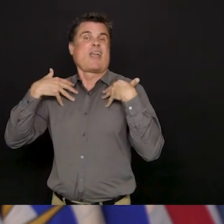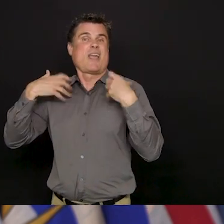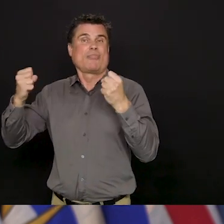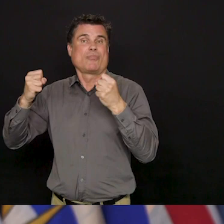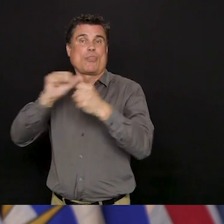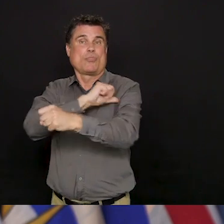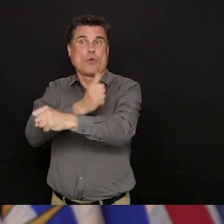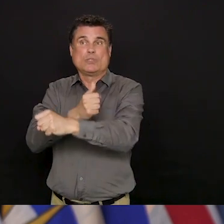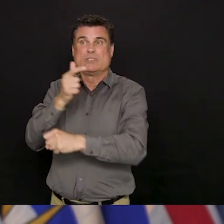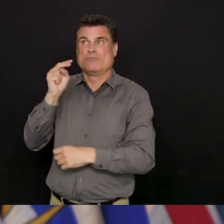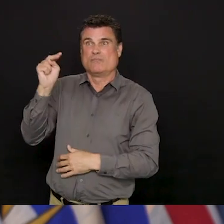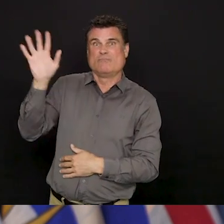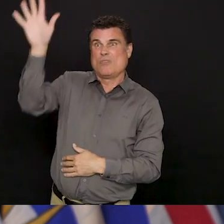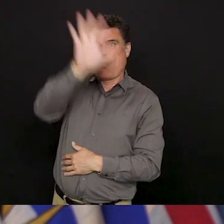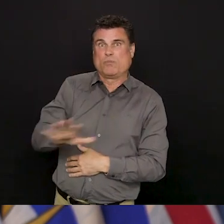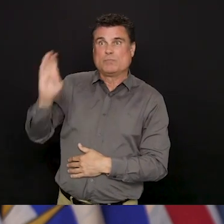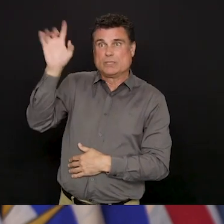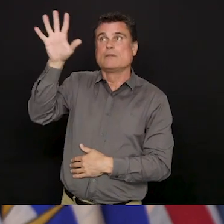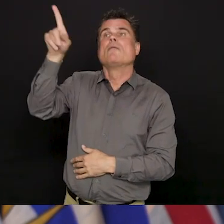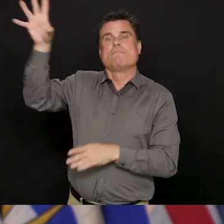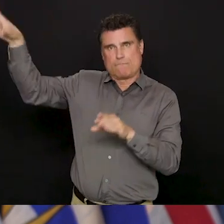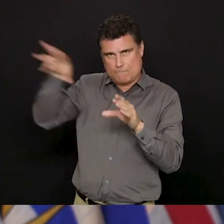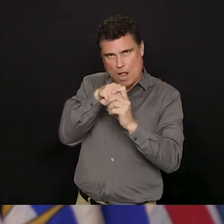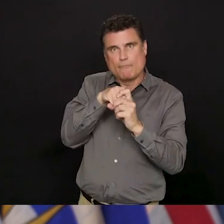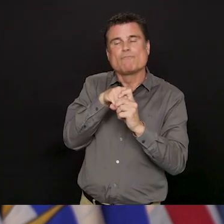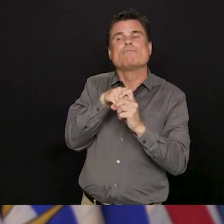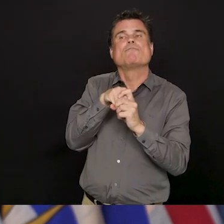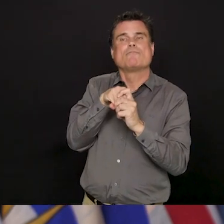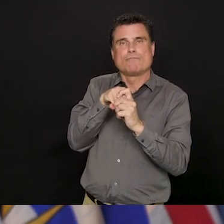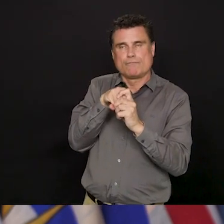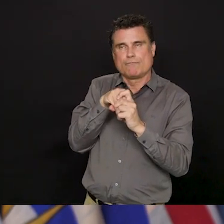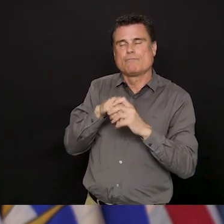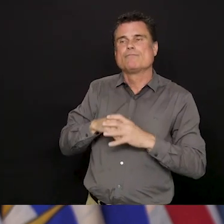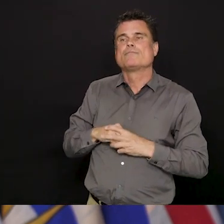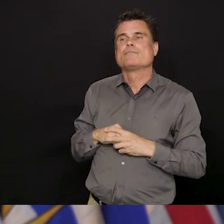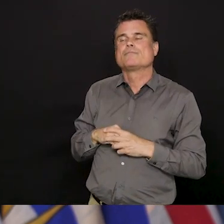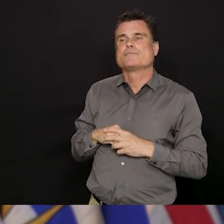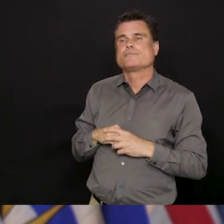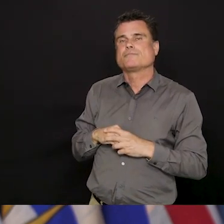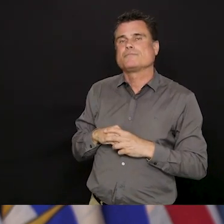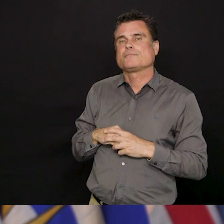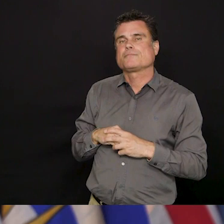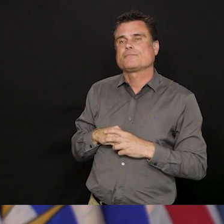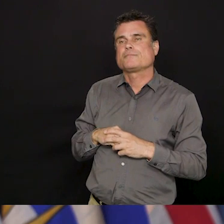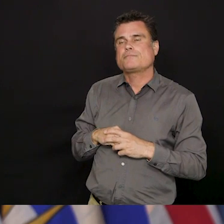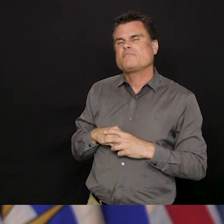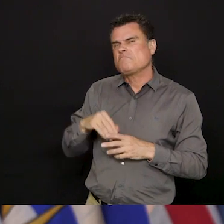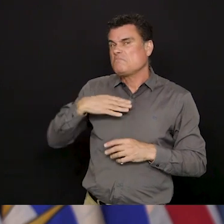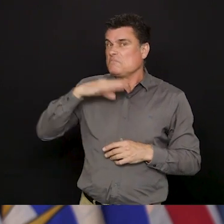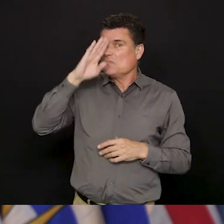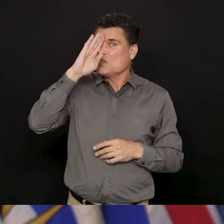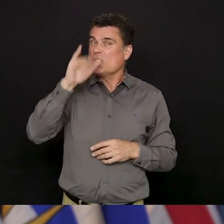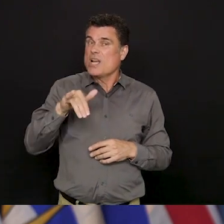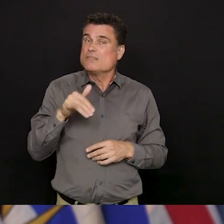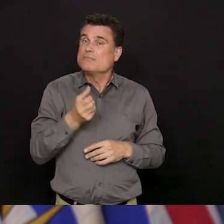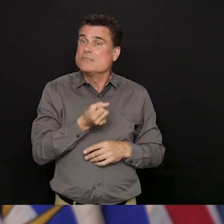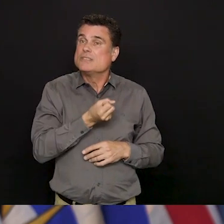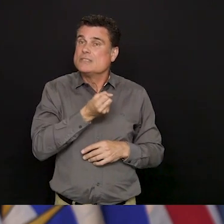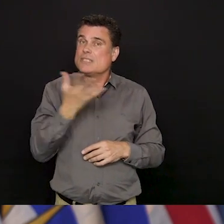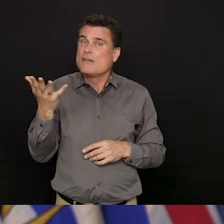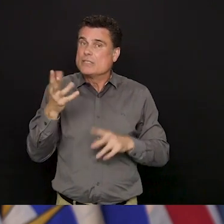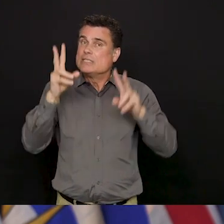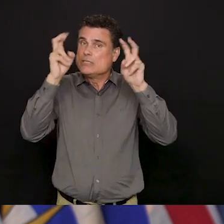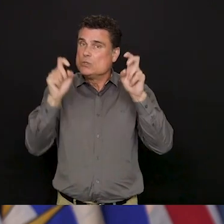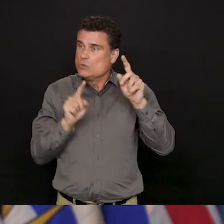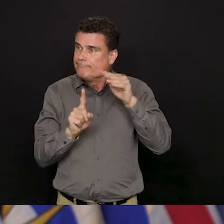as involved health authorities. And we know there's been a number of issues both in Fraser Health,